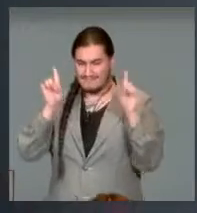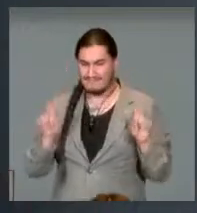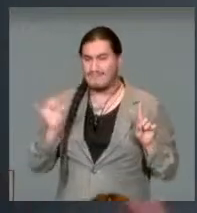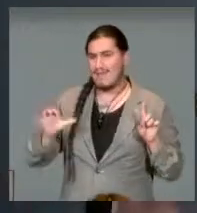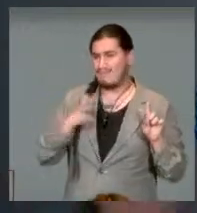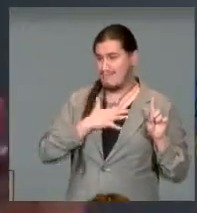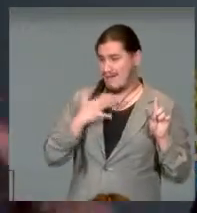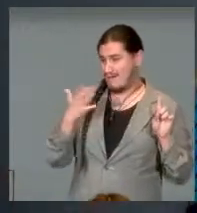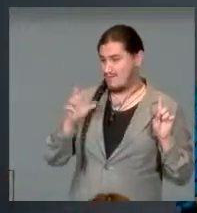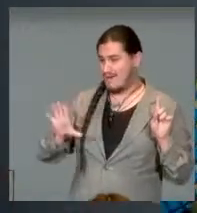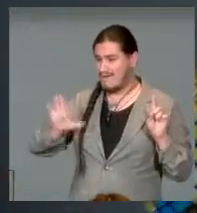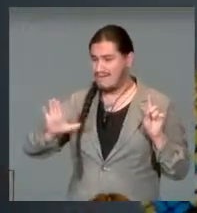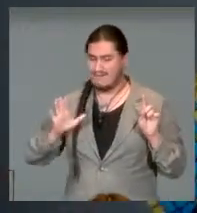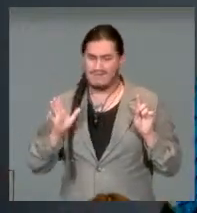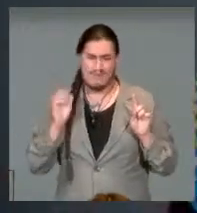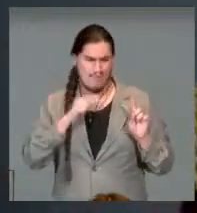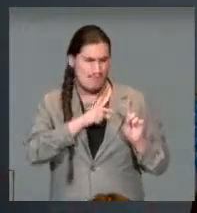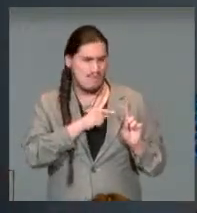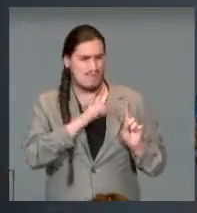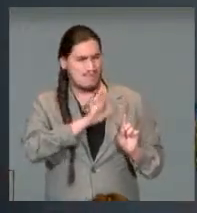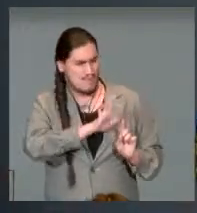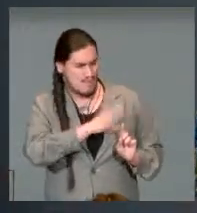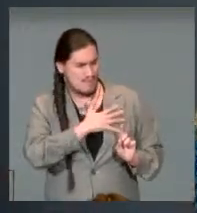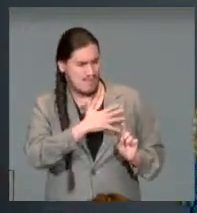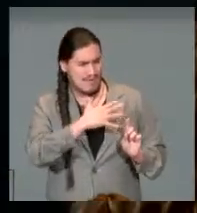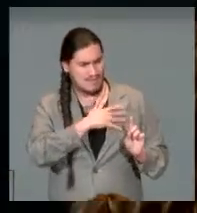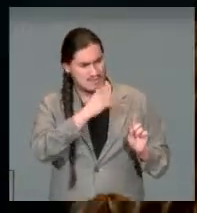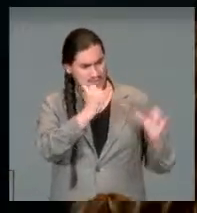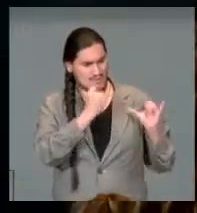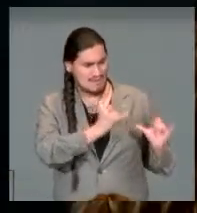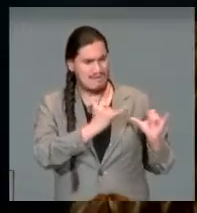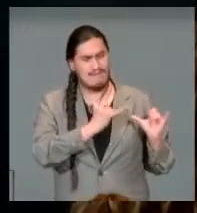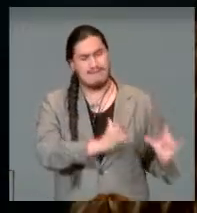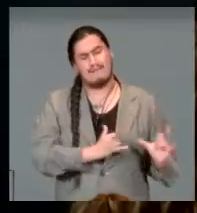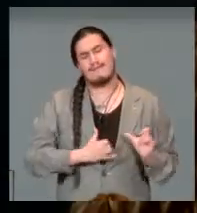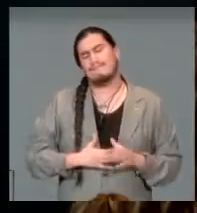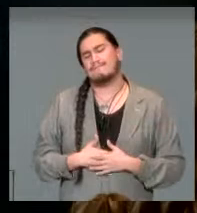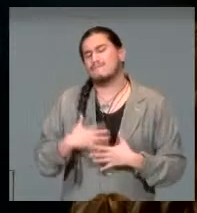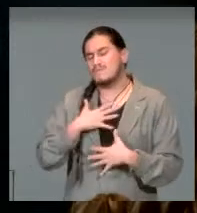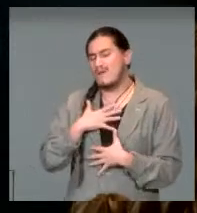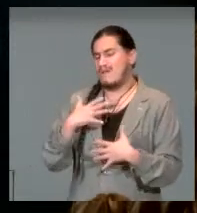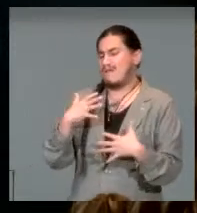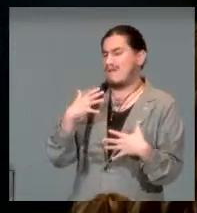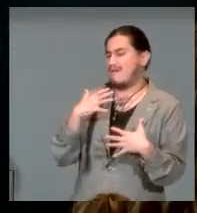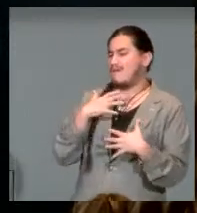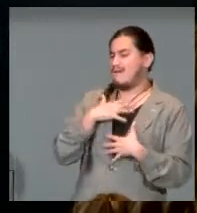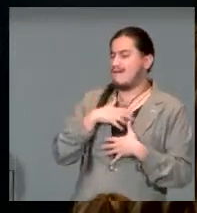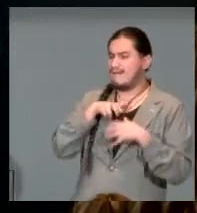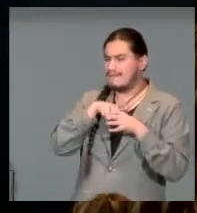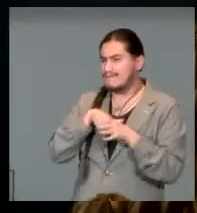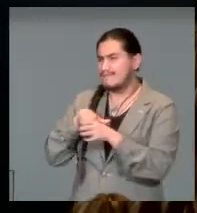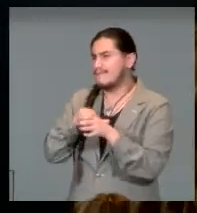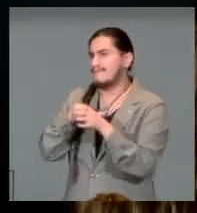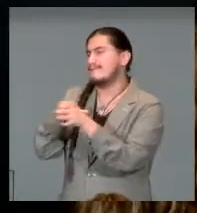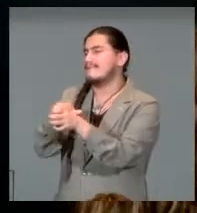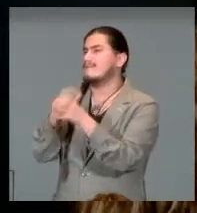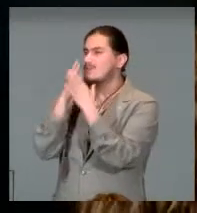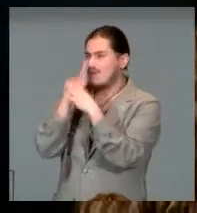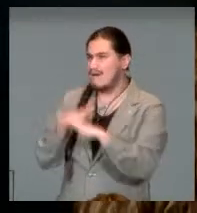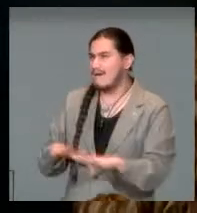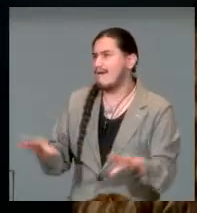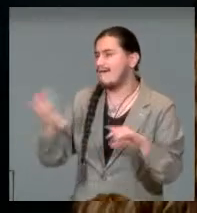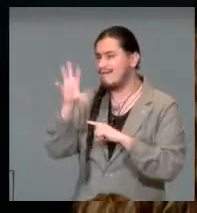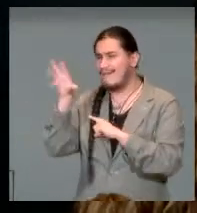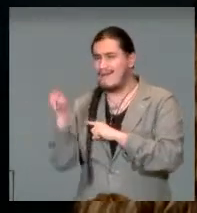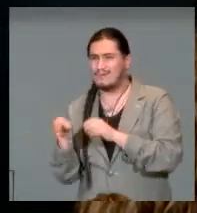my breath or the breath that breathes like me? The breath is wagon trail, quiet